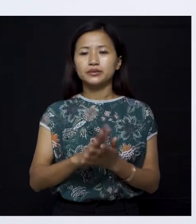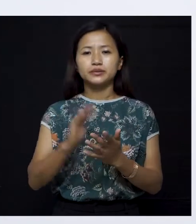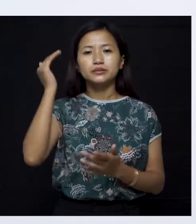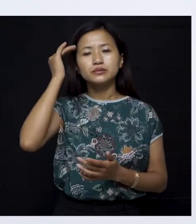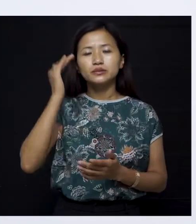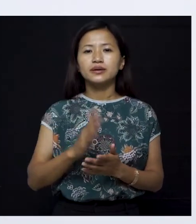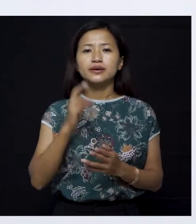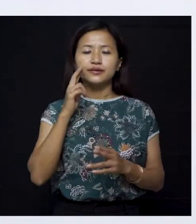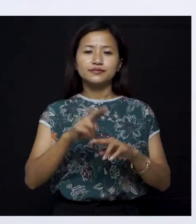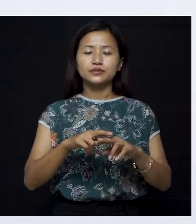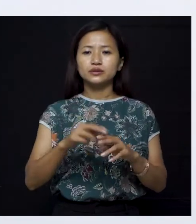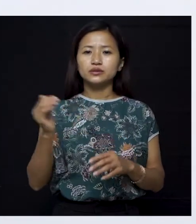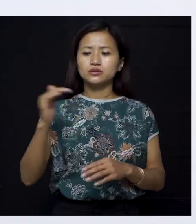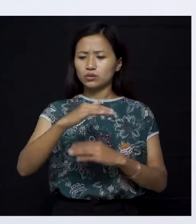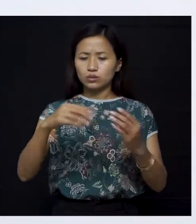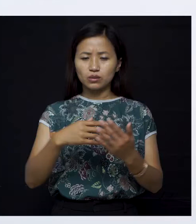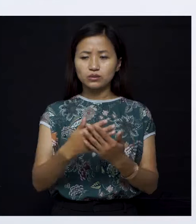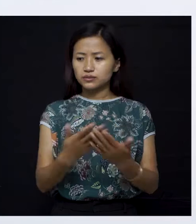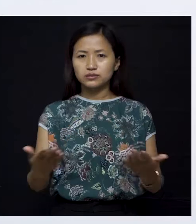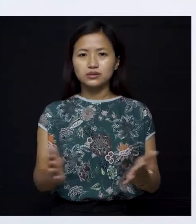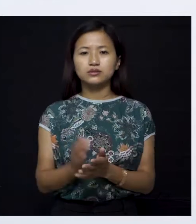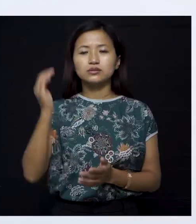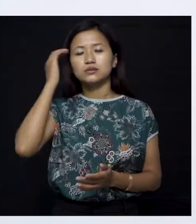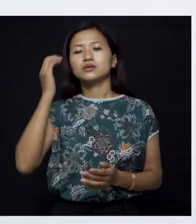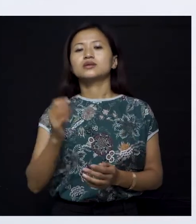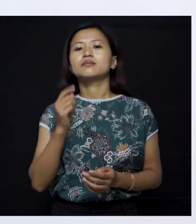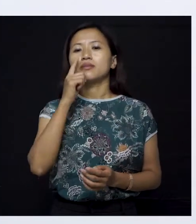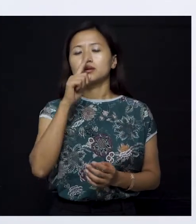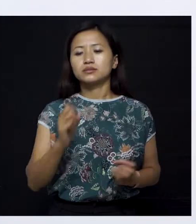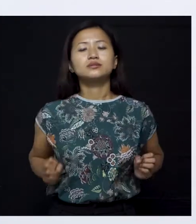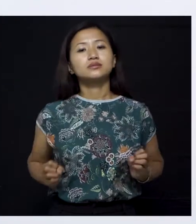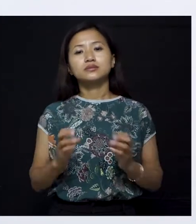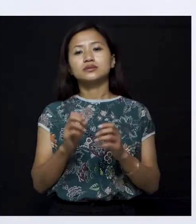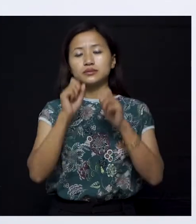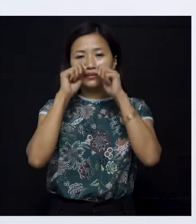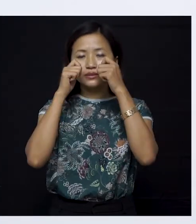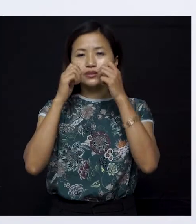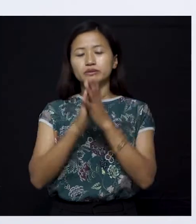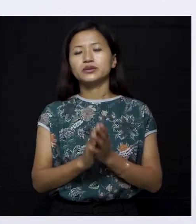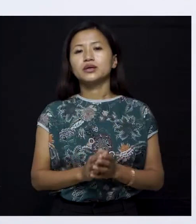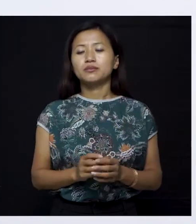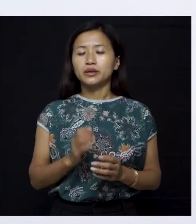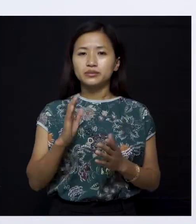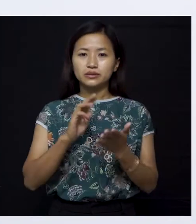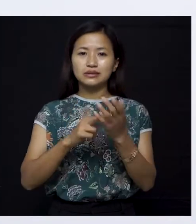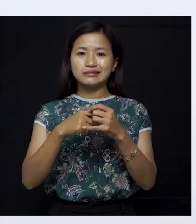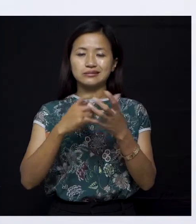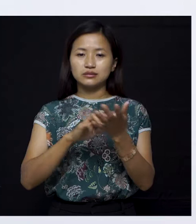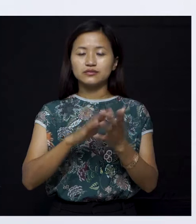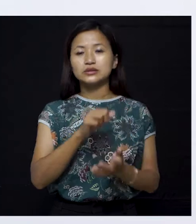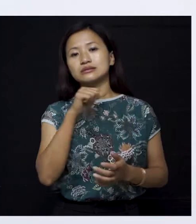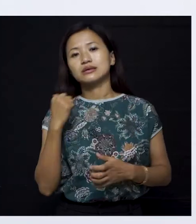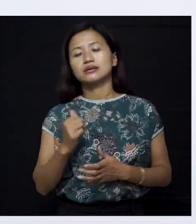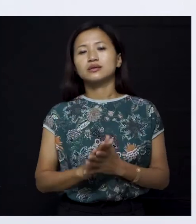that if the mother gets to know about this thing, she would just cry herself, weep herself to death. And that was the reason why they did